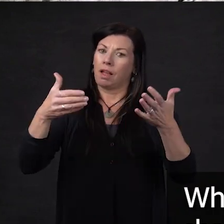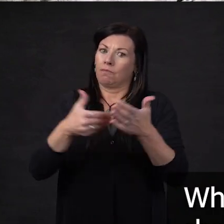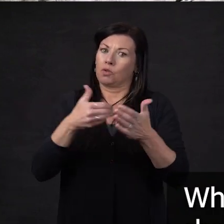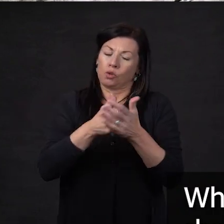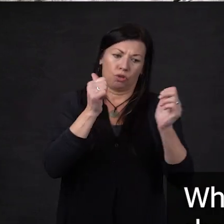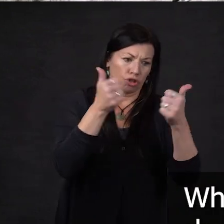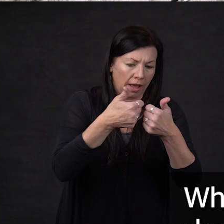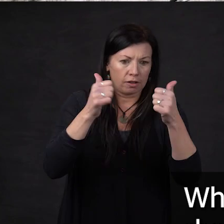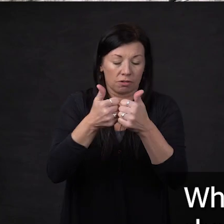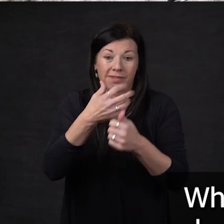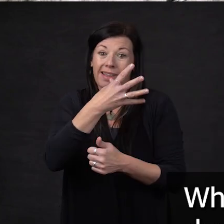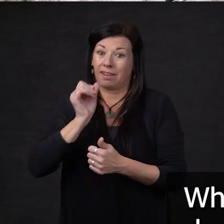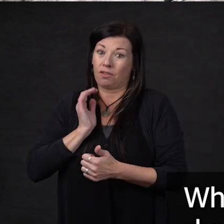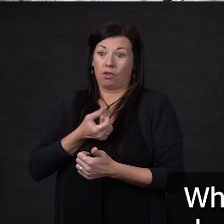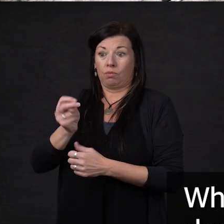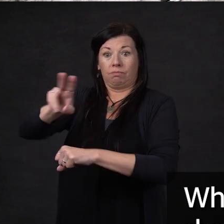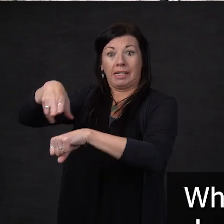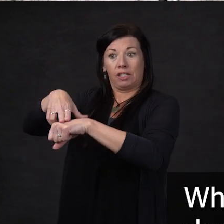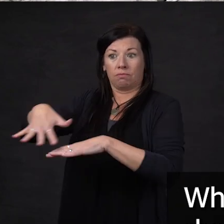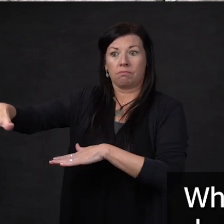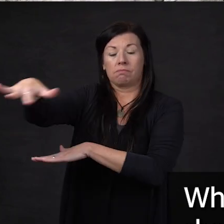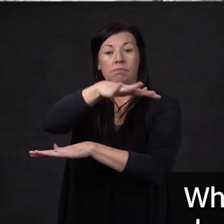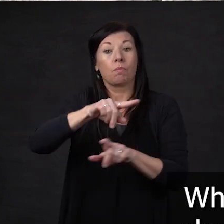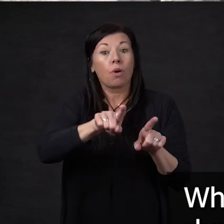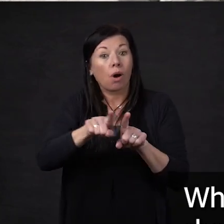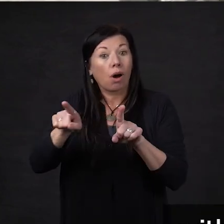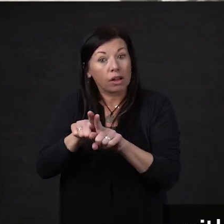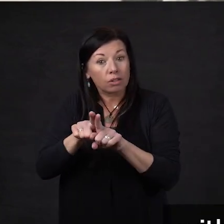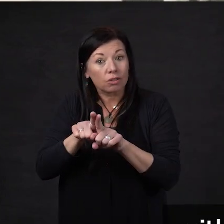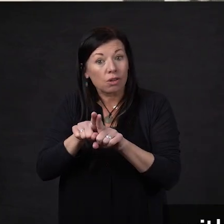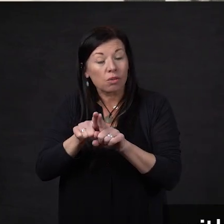would bring new challenges to the school and the nation,